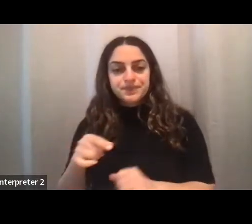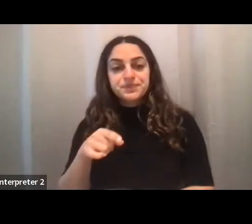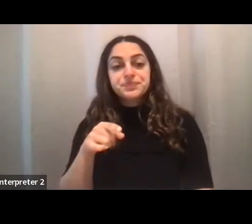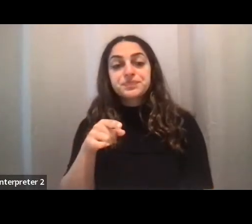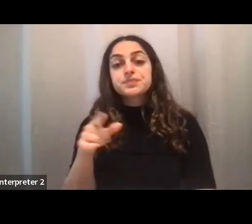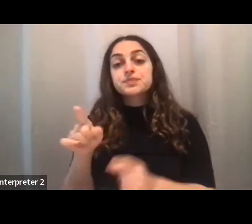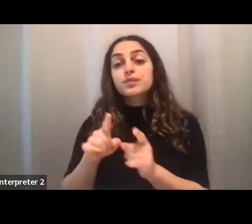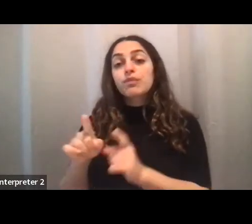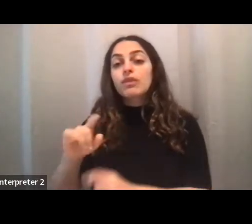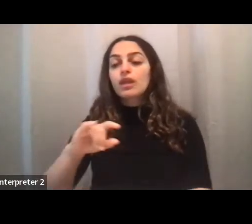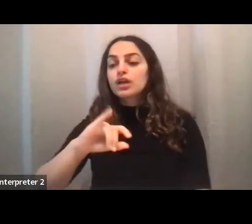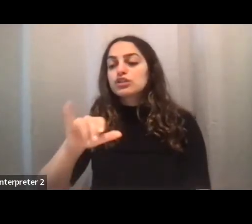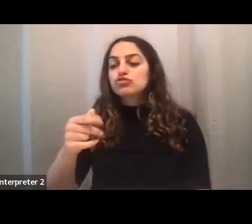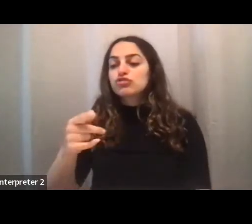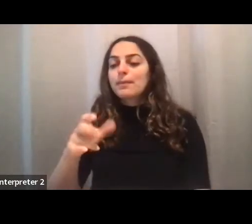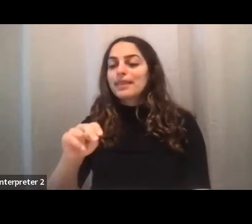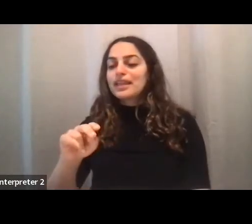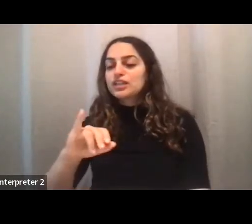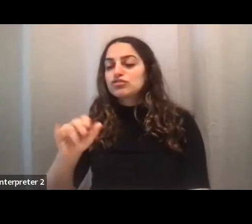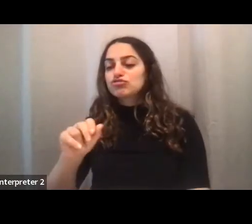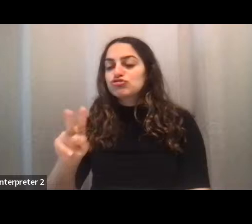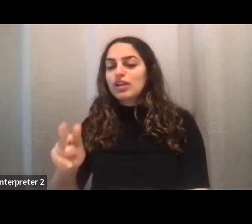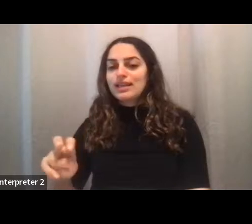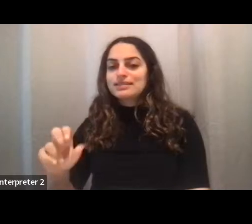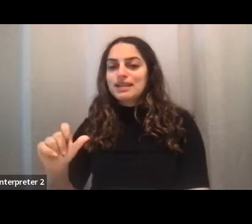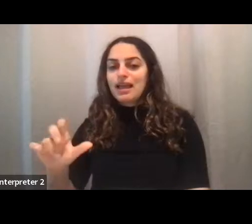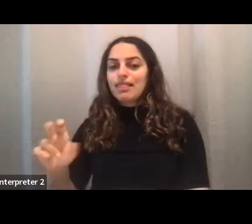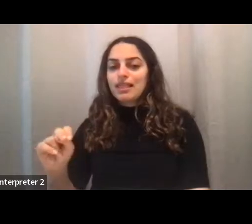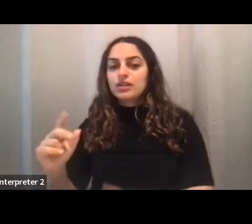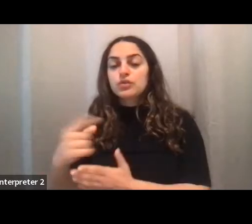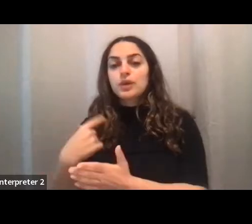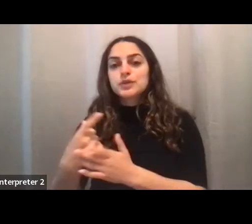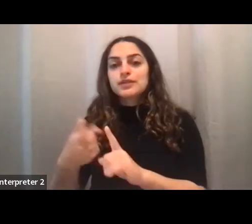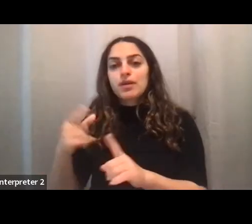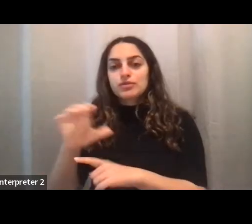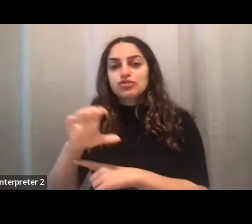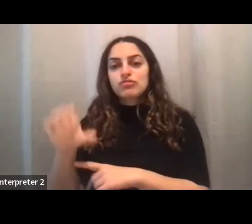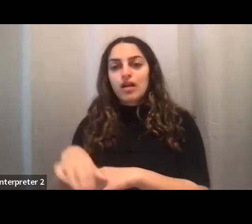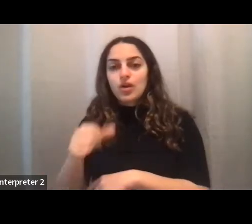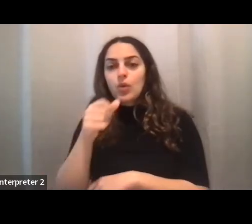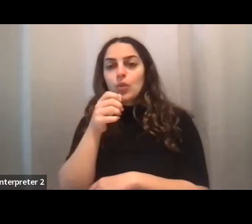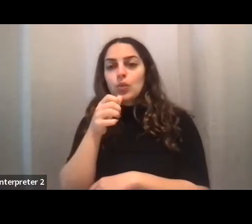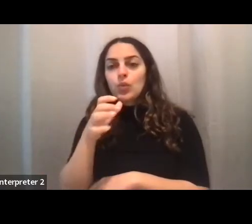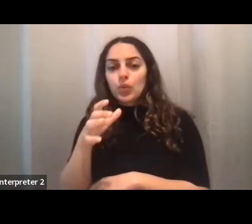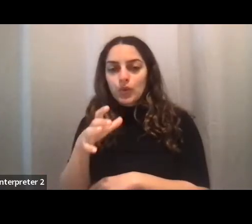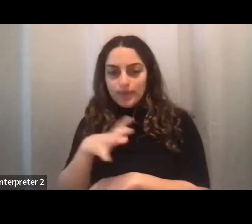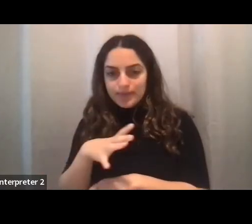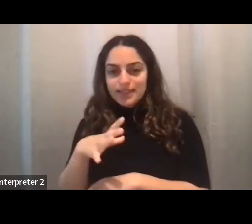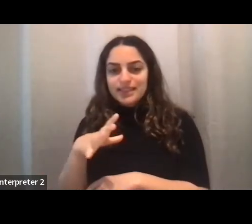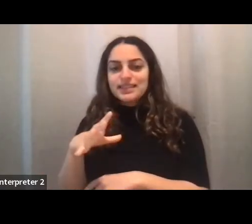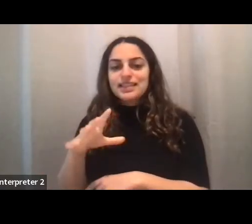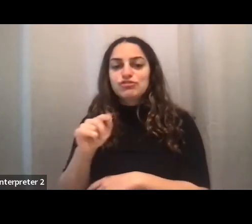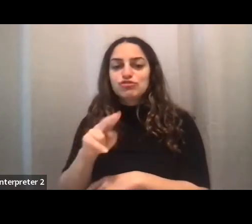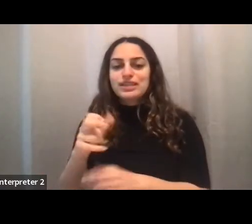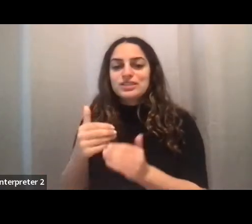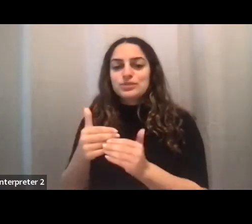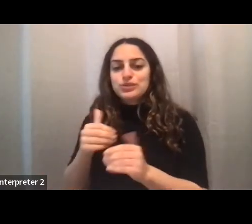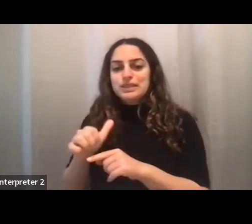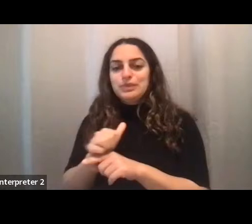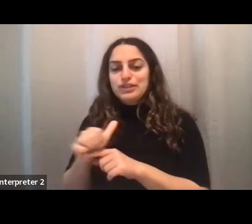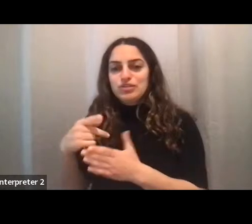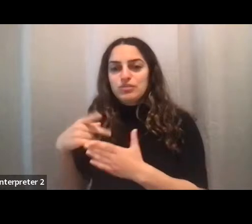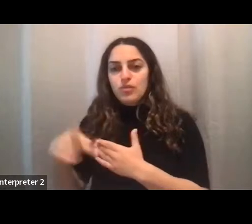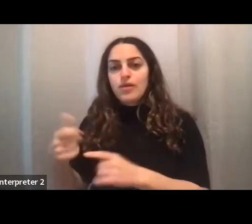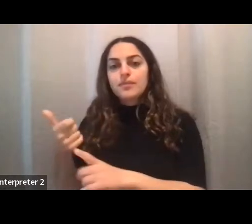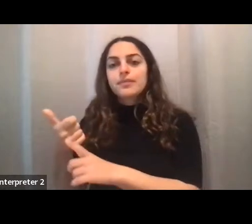chaplain jazz allen graduated from the chicago women in trades pre-apprenticeship program and became